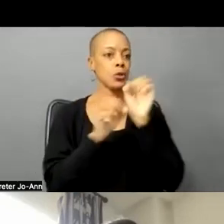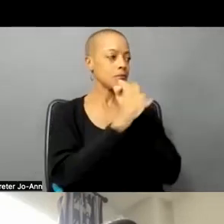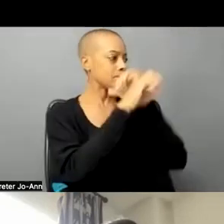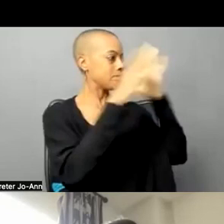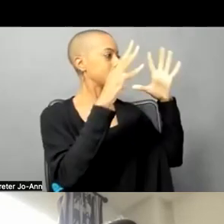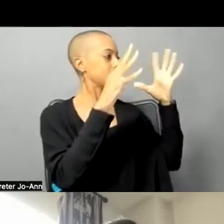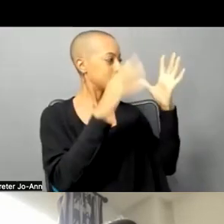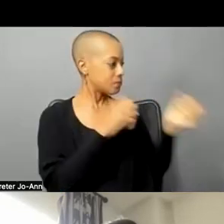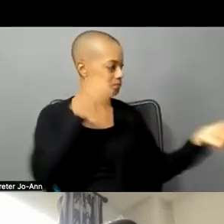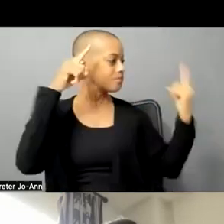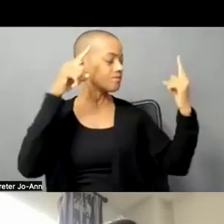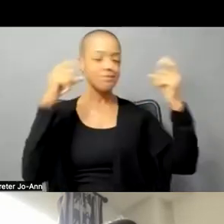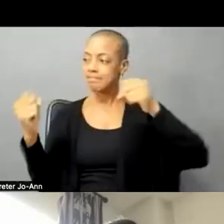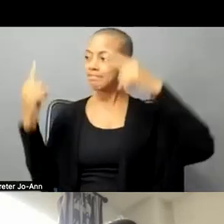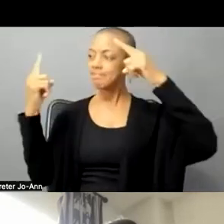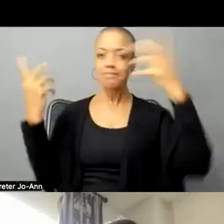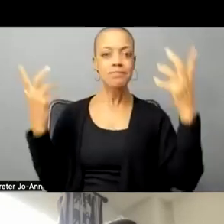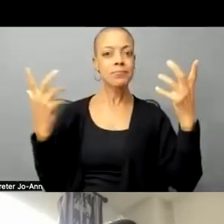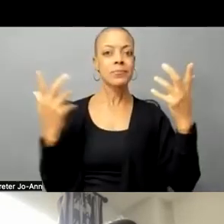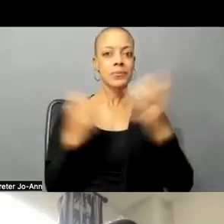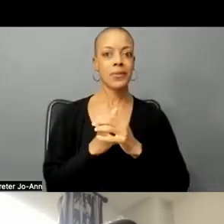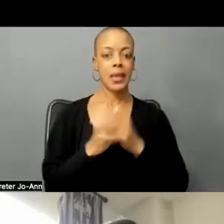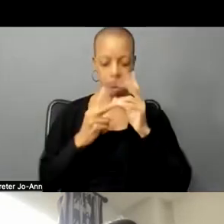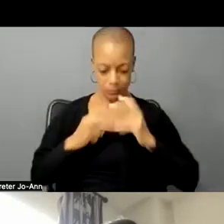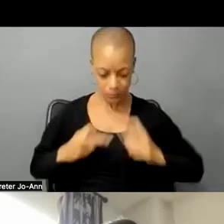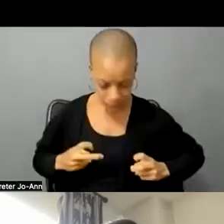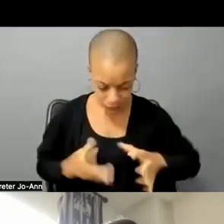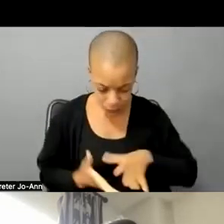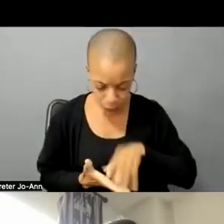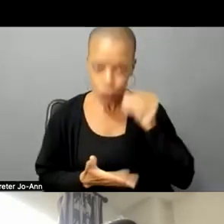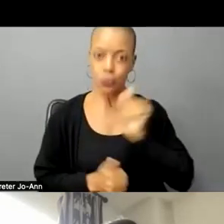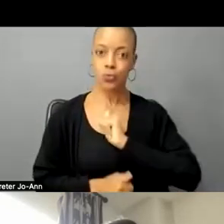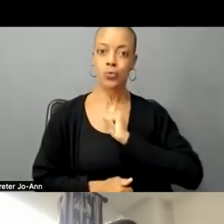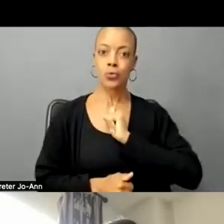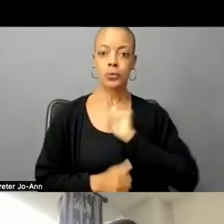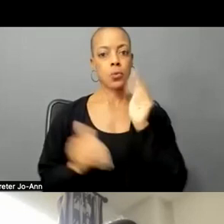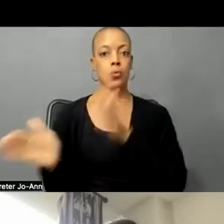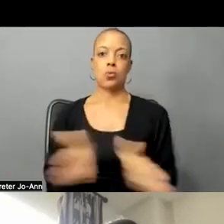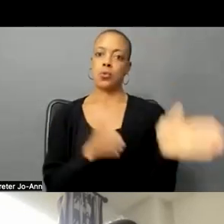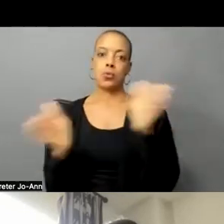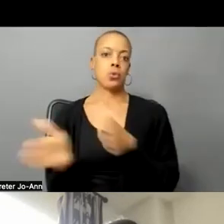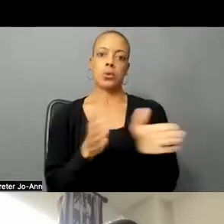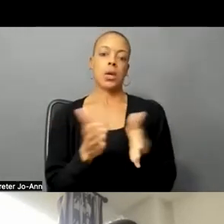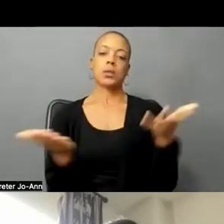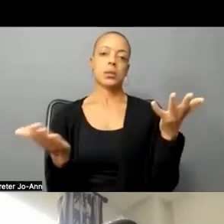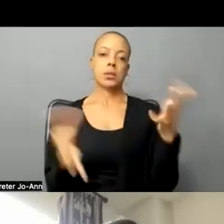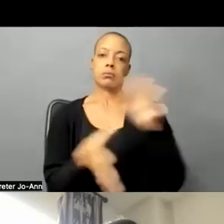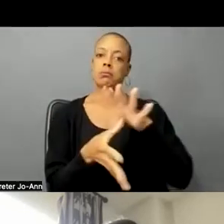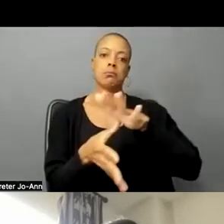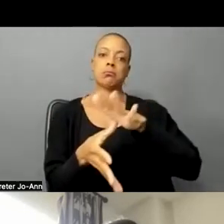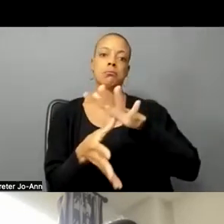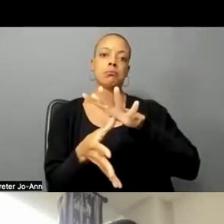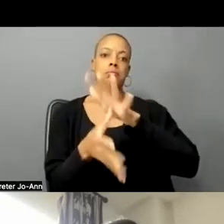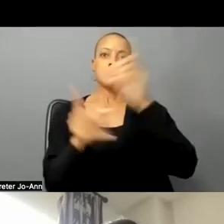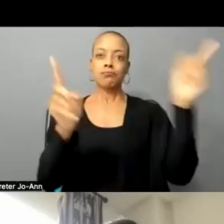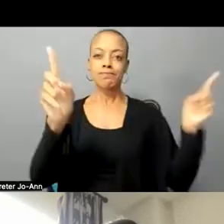other and as we grow in ourselves. Organizing definitely is about achieving a goal,